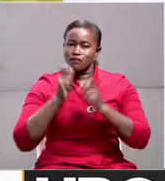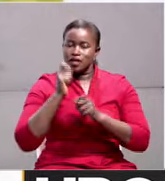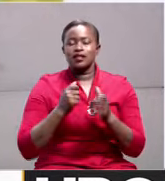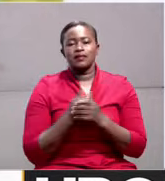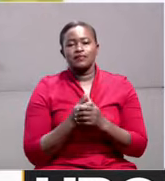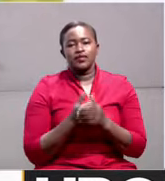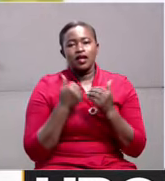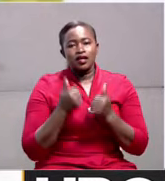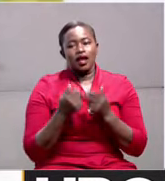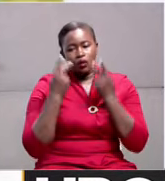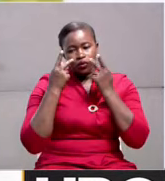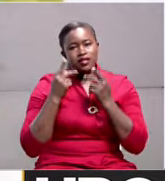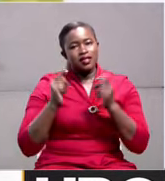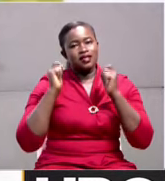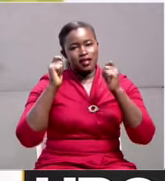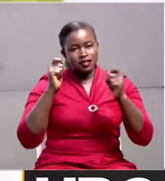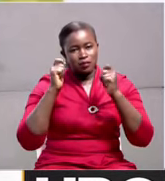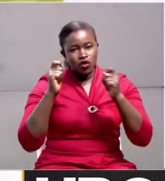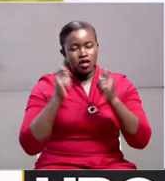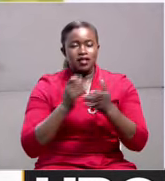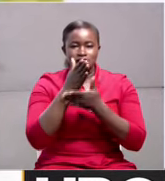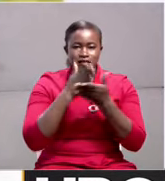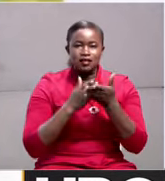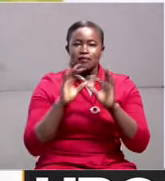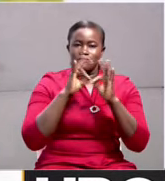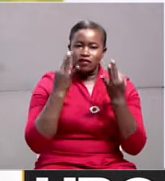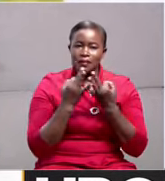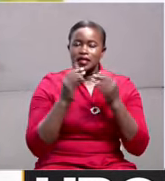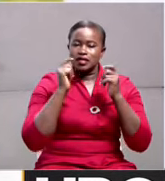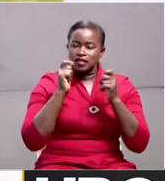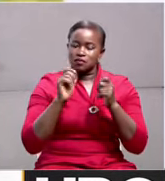see the testimonies of some of the families.